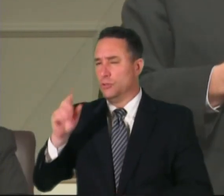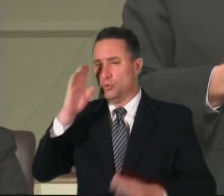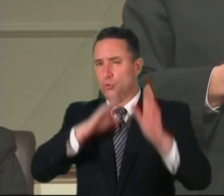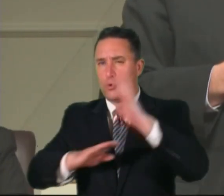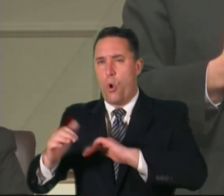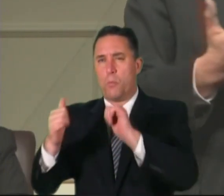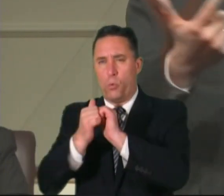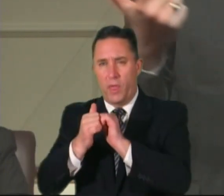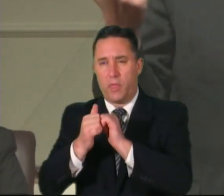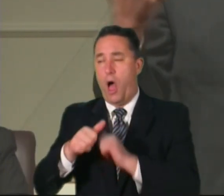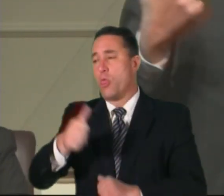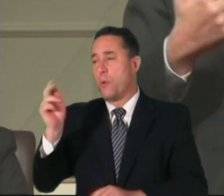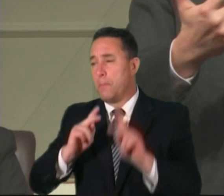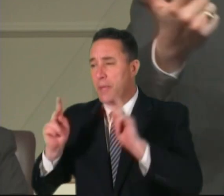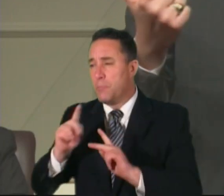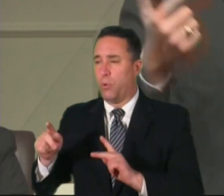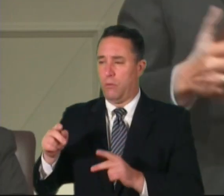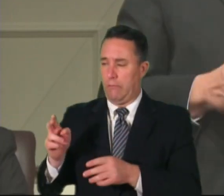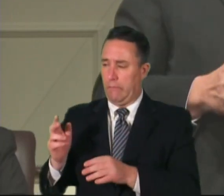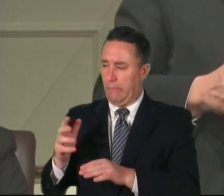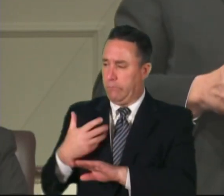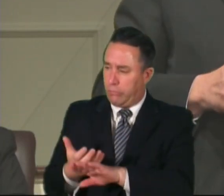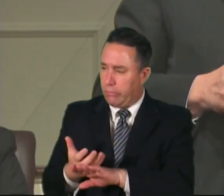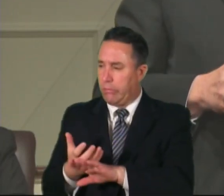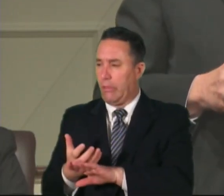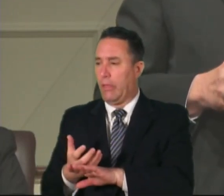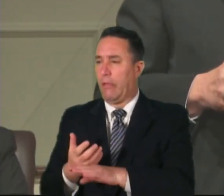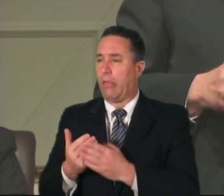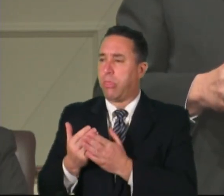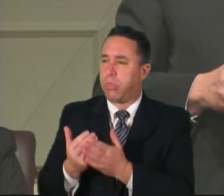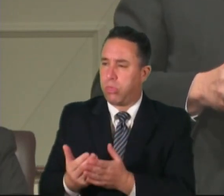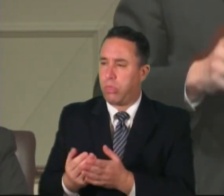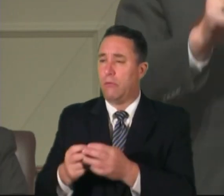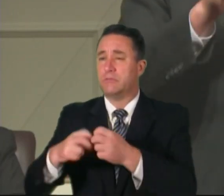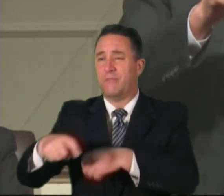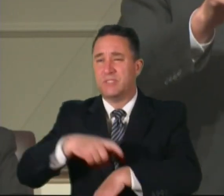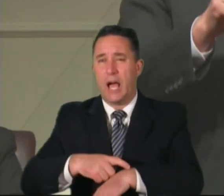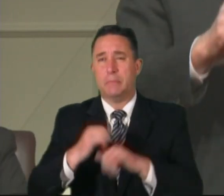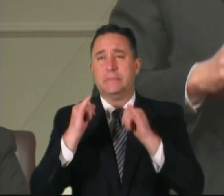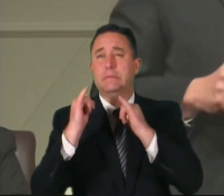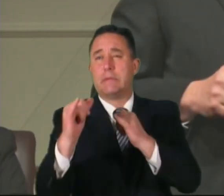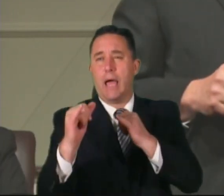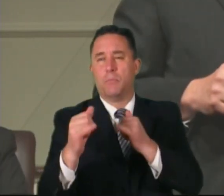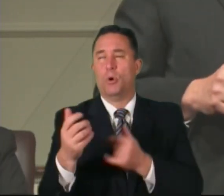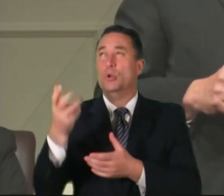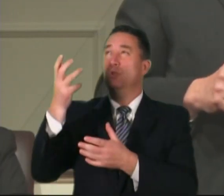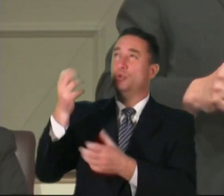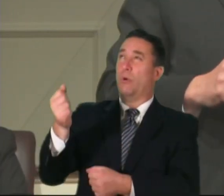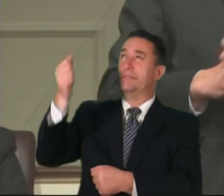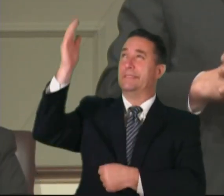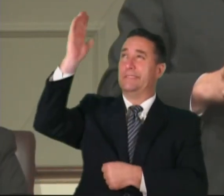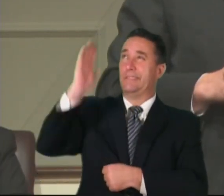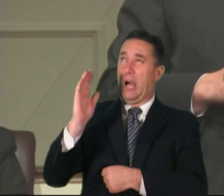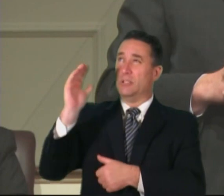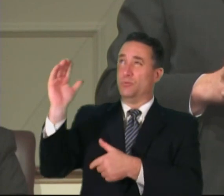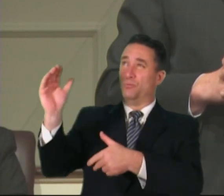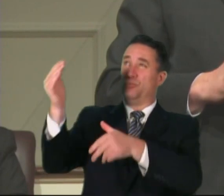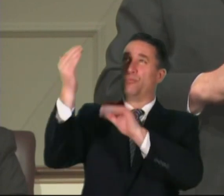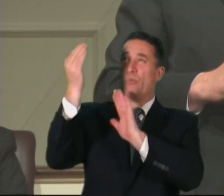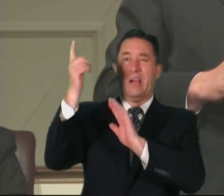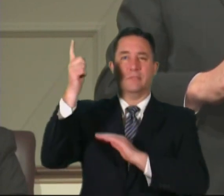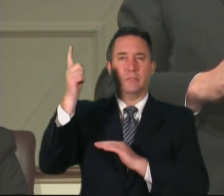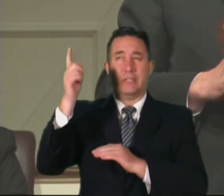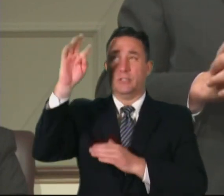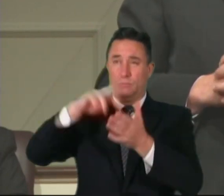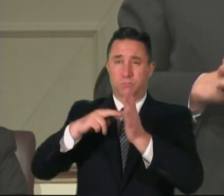you. There are other passengers going through difficult times. You and I ought to be trusting in God's presence,